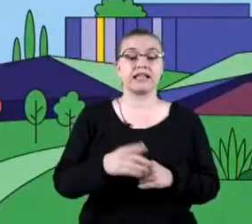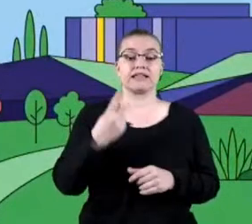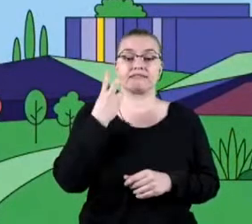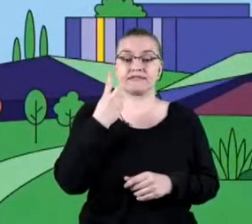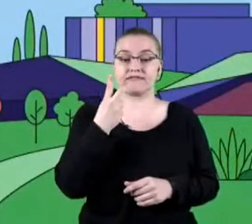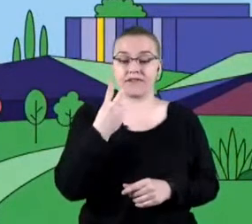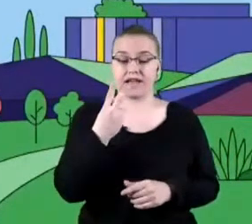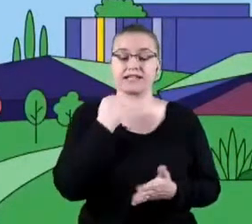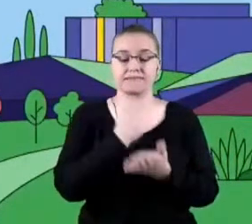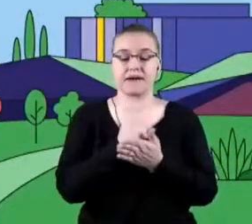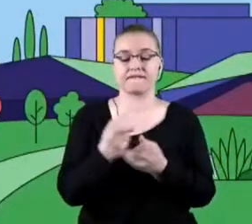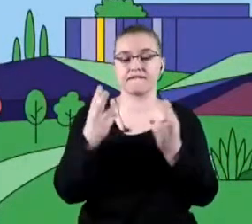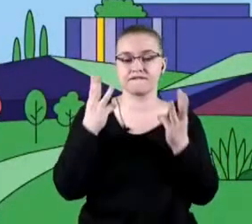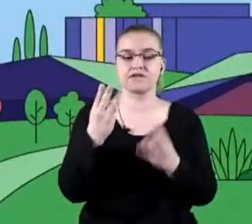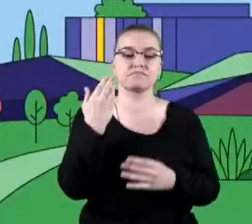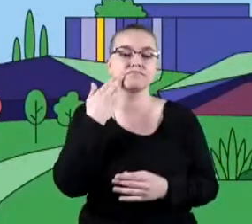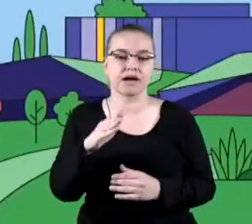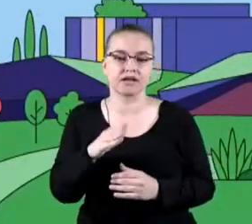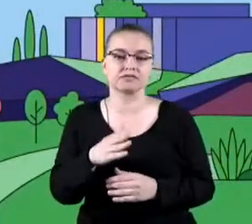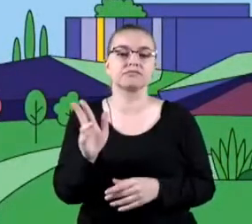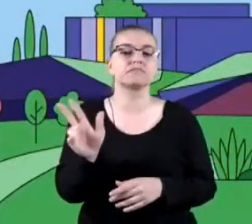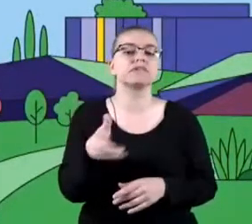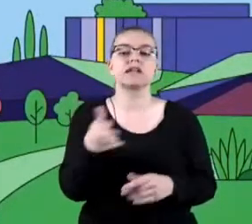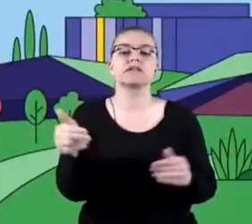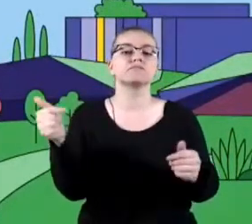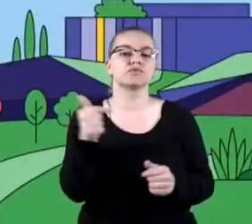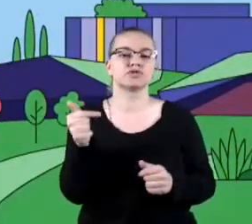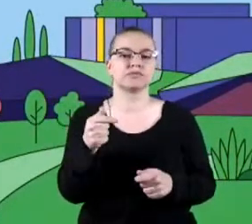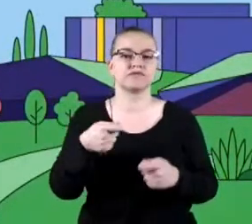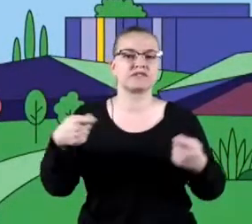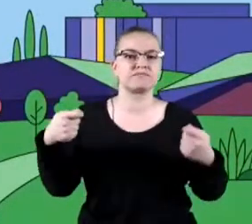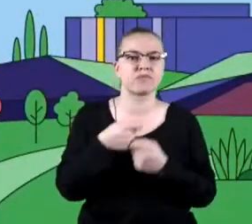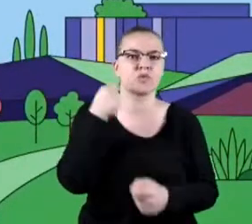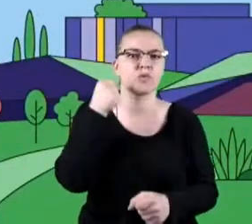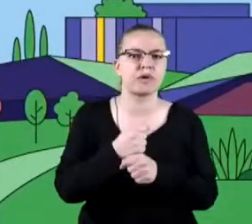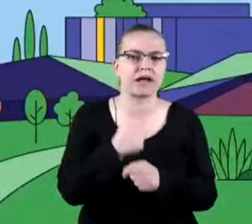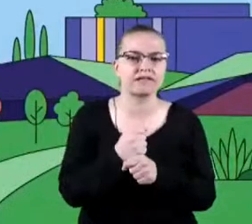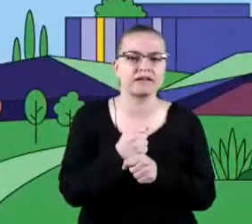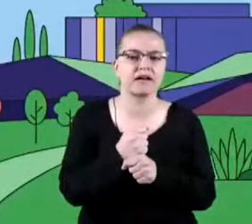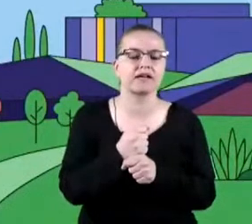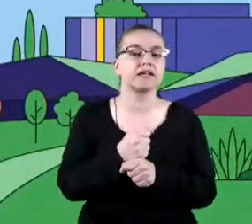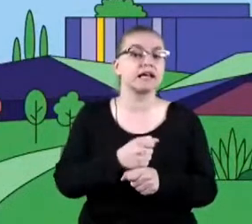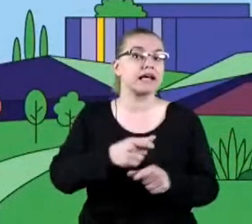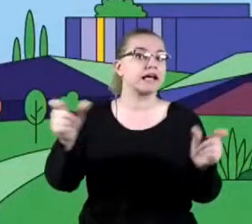work together from the local, the state, and the federal government.